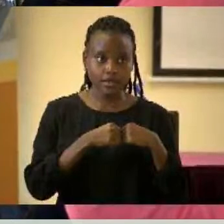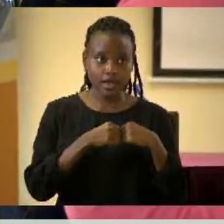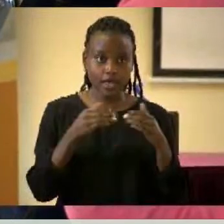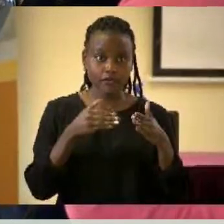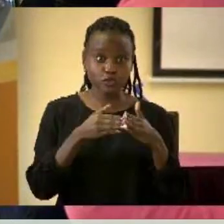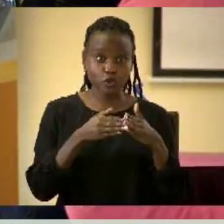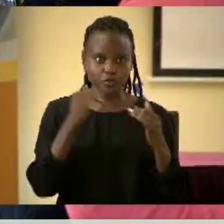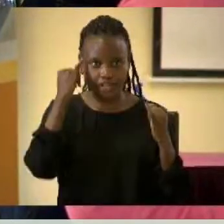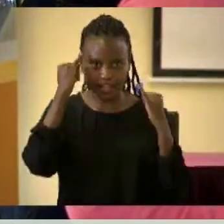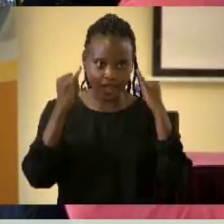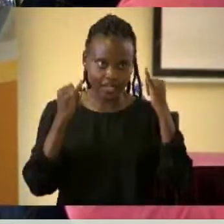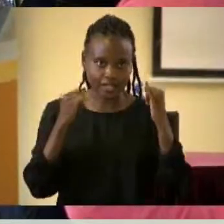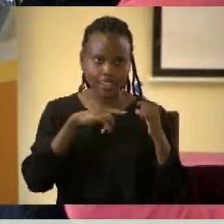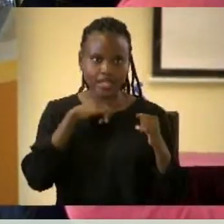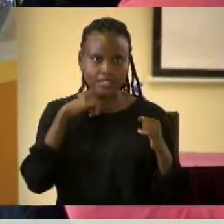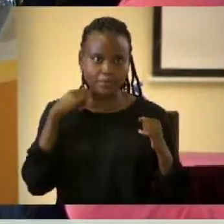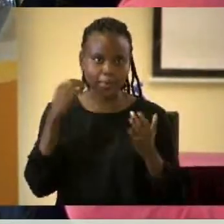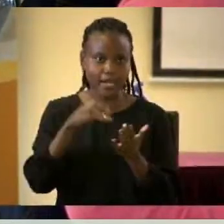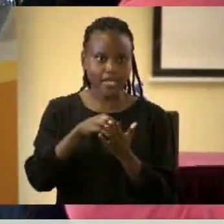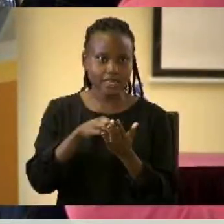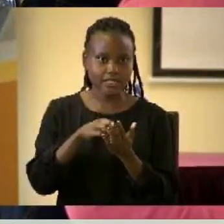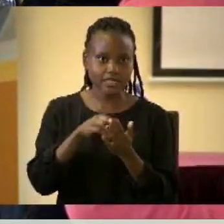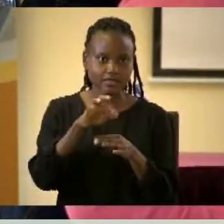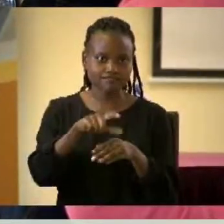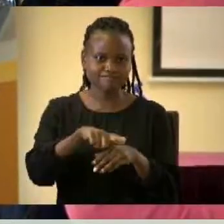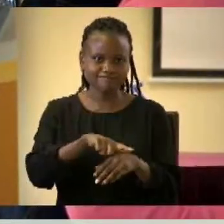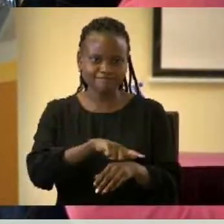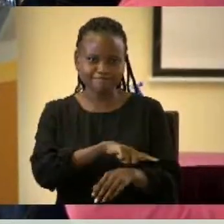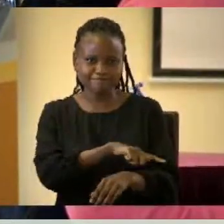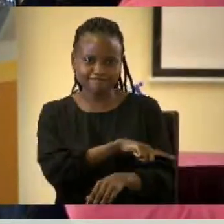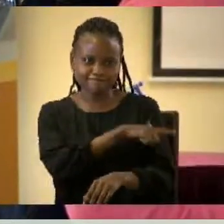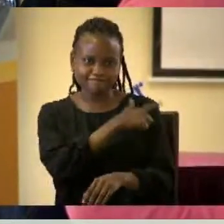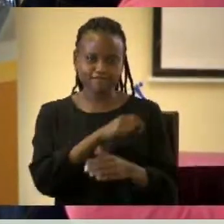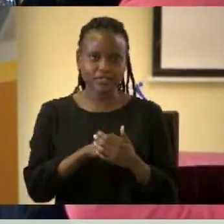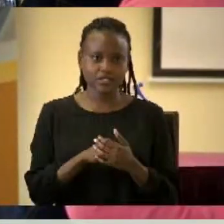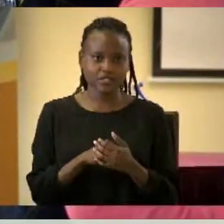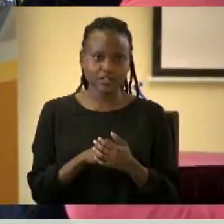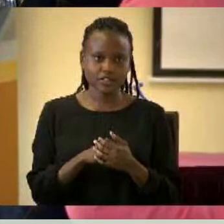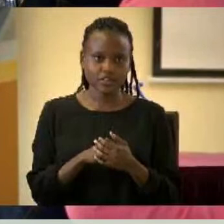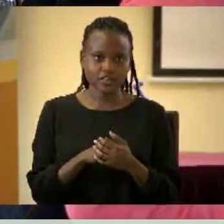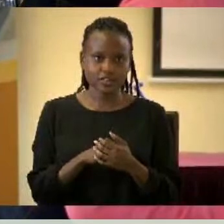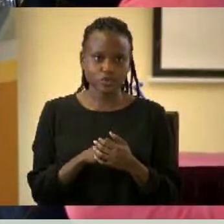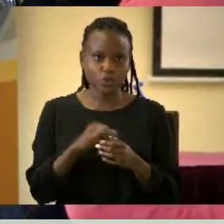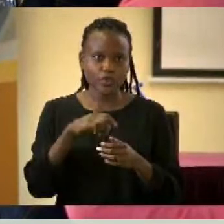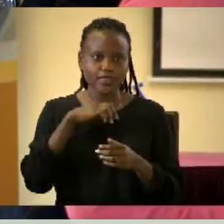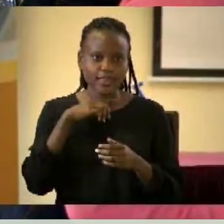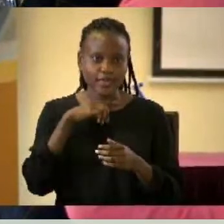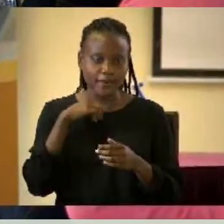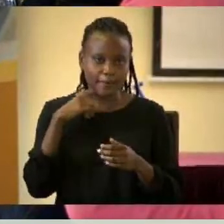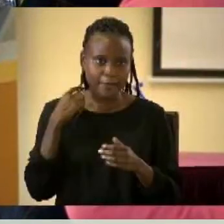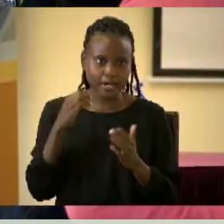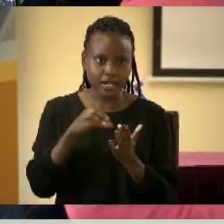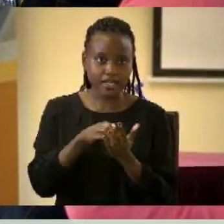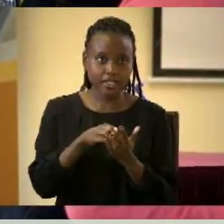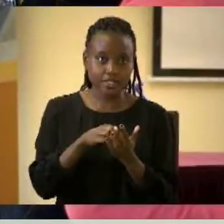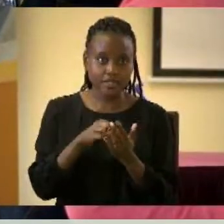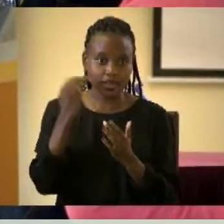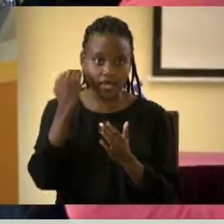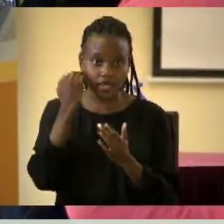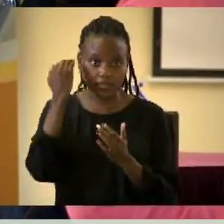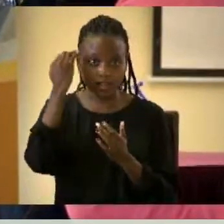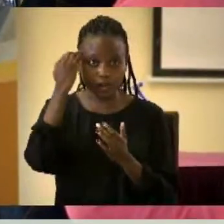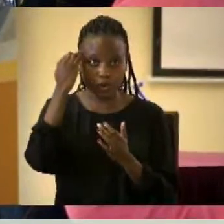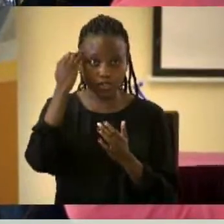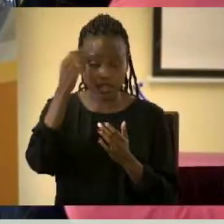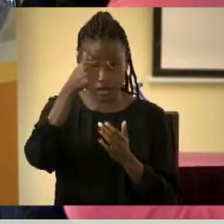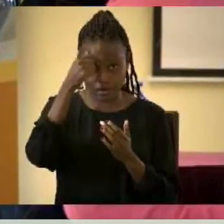that murder cases take too long. So there's no rationale for murder cases being tried in the High Court because